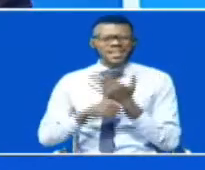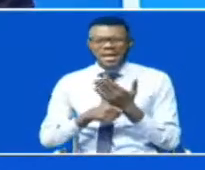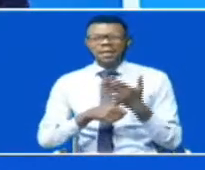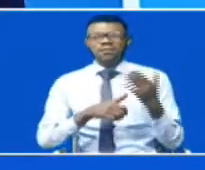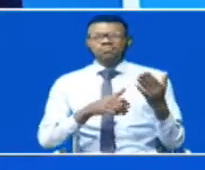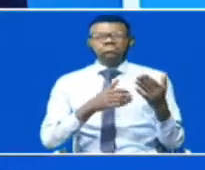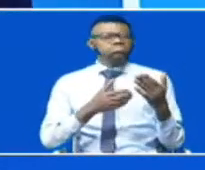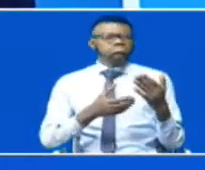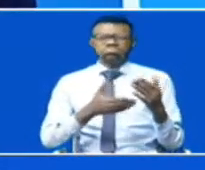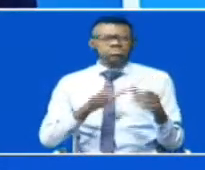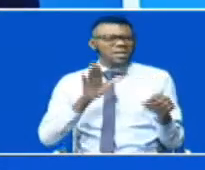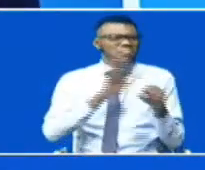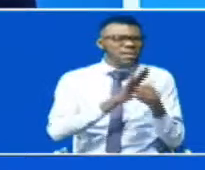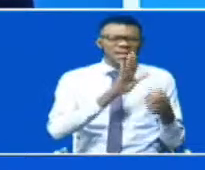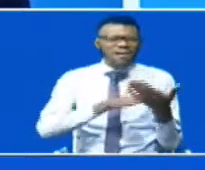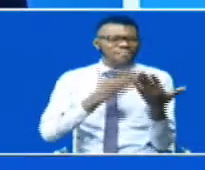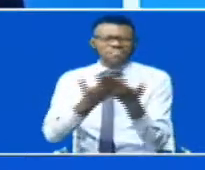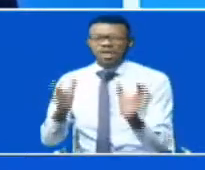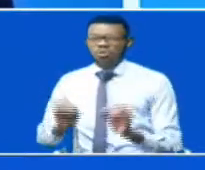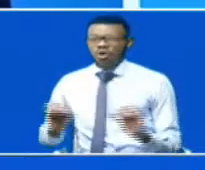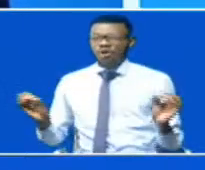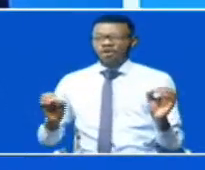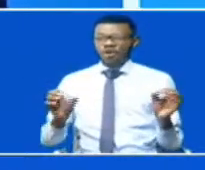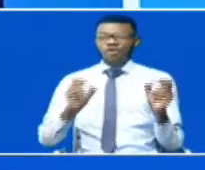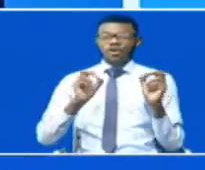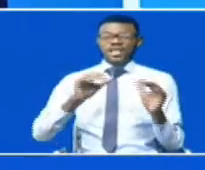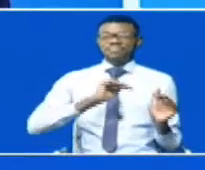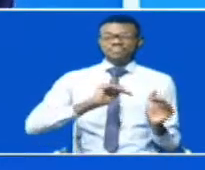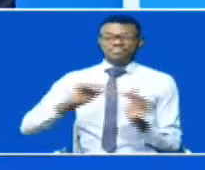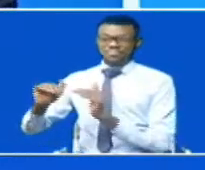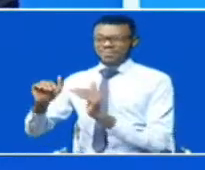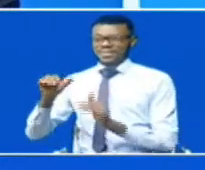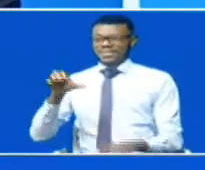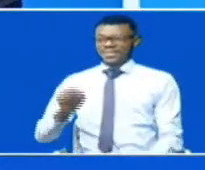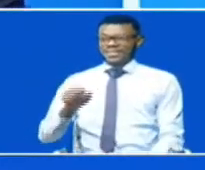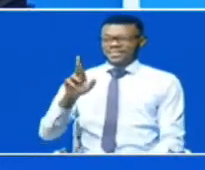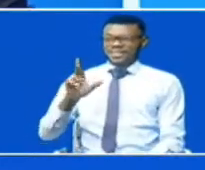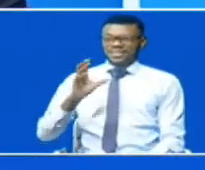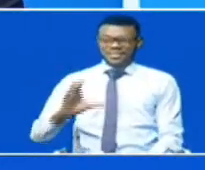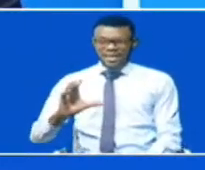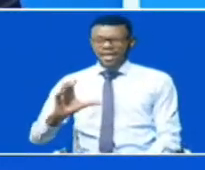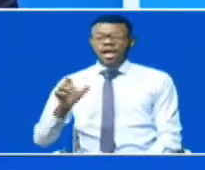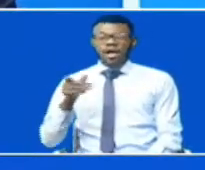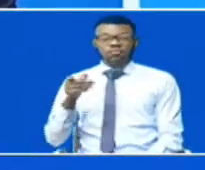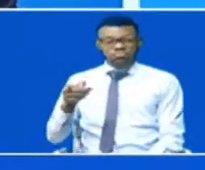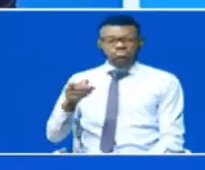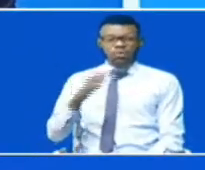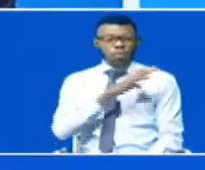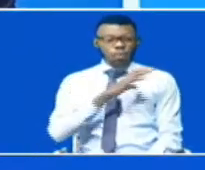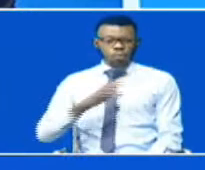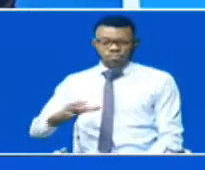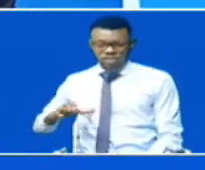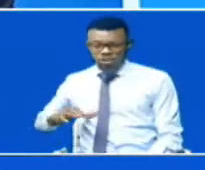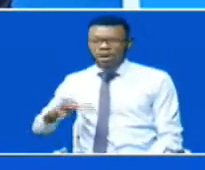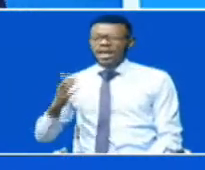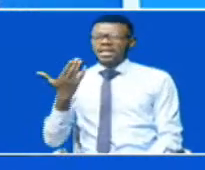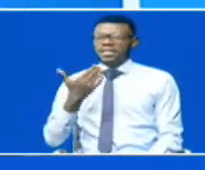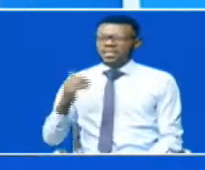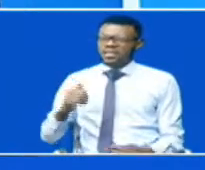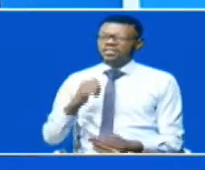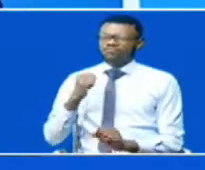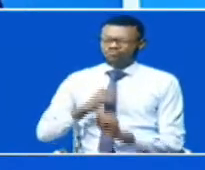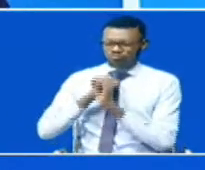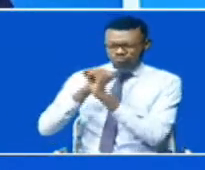expected but they are missing. Let's move on first to the Salaries and Remuneration Commission, which has defended its move to approve a